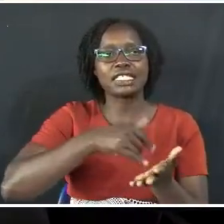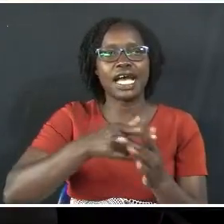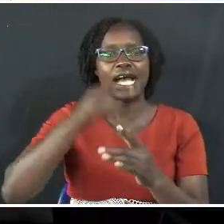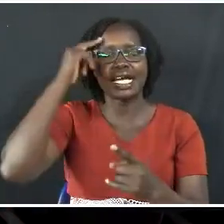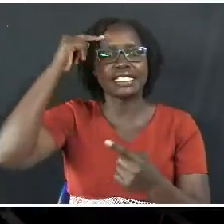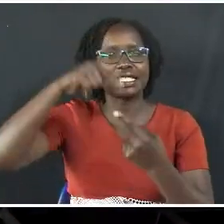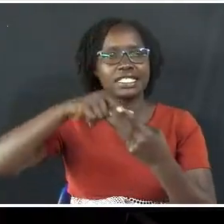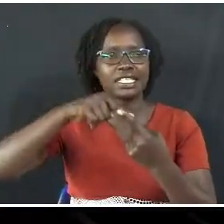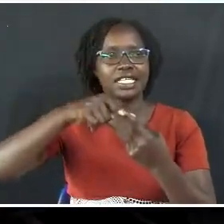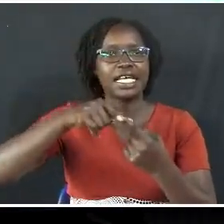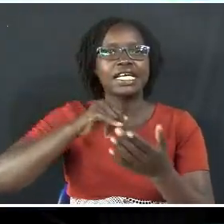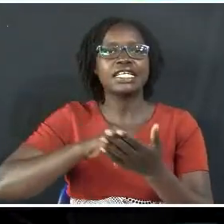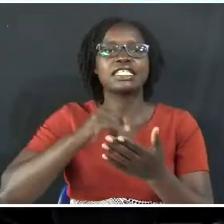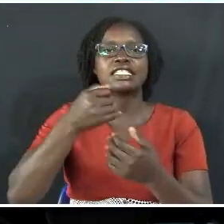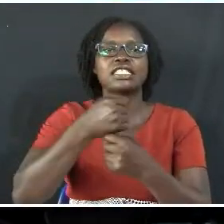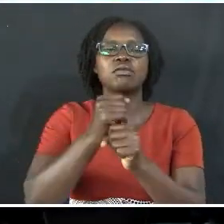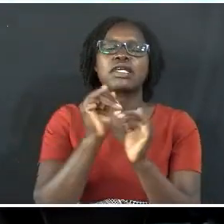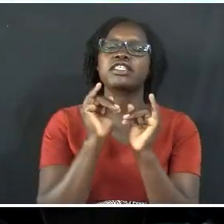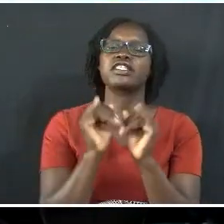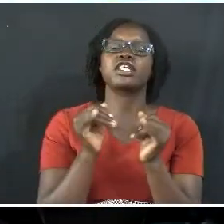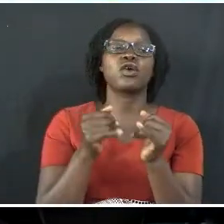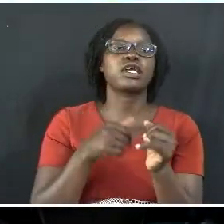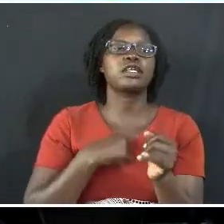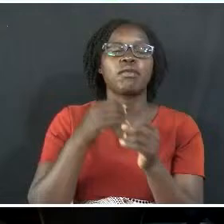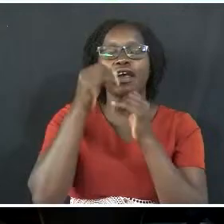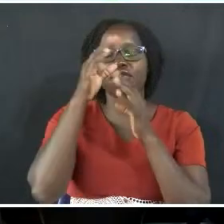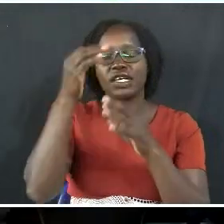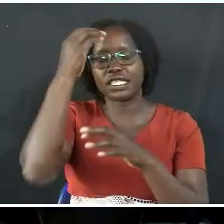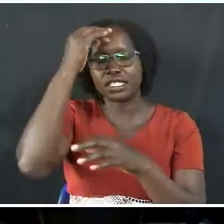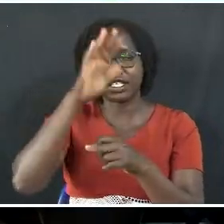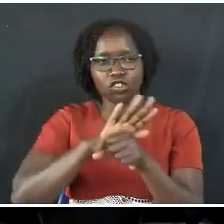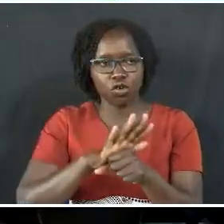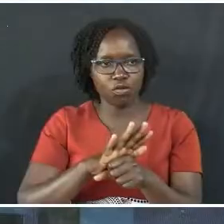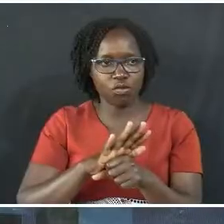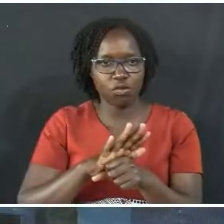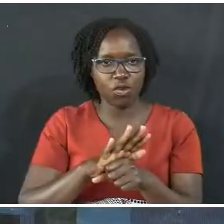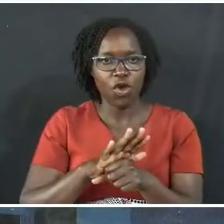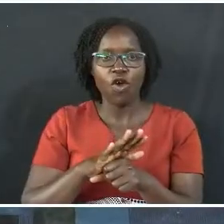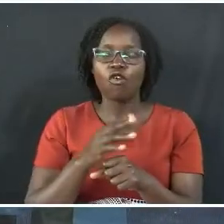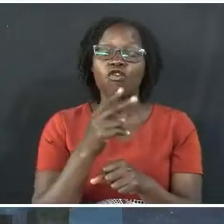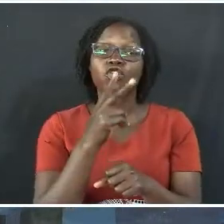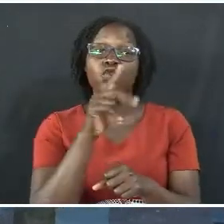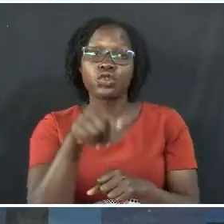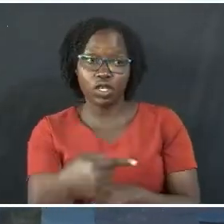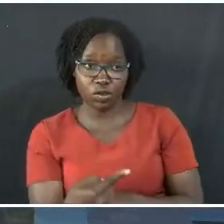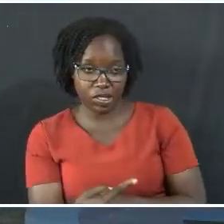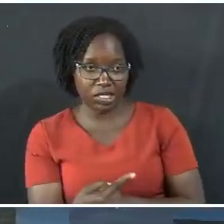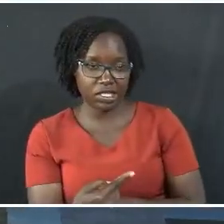until it is made new in my Father's kingdom. For